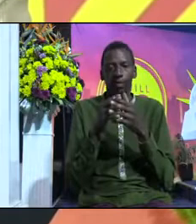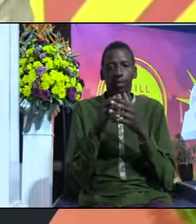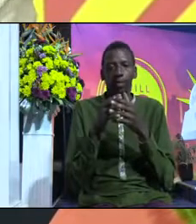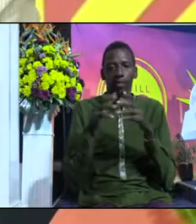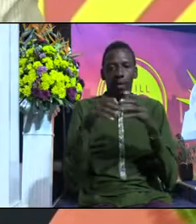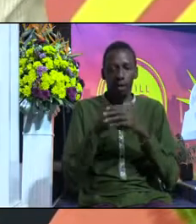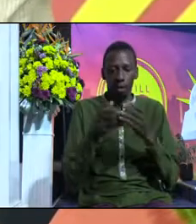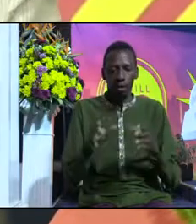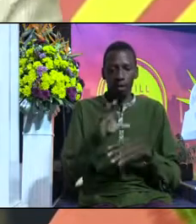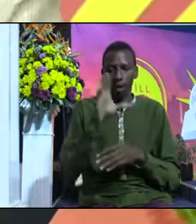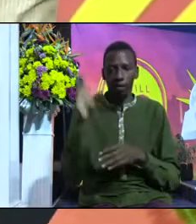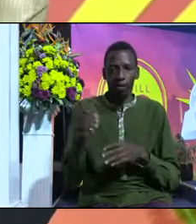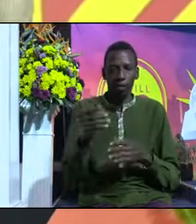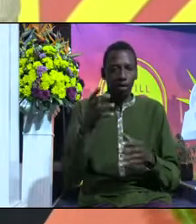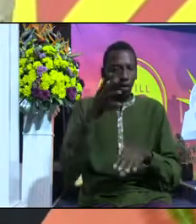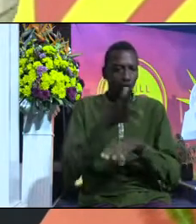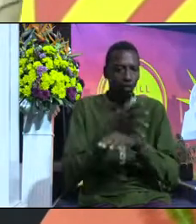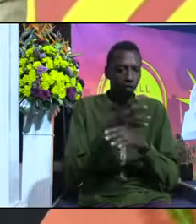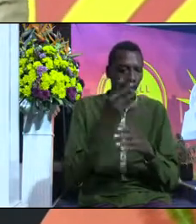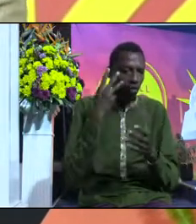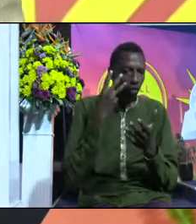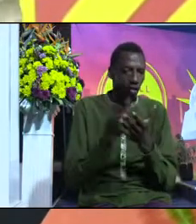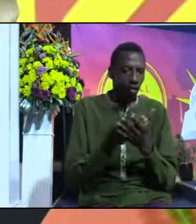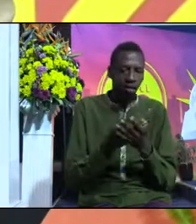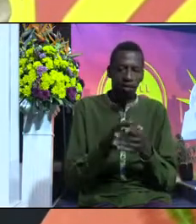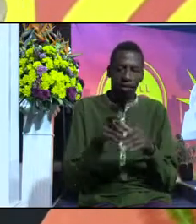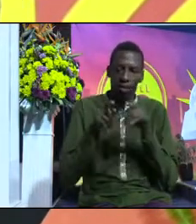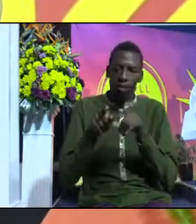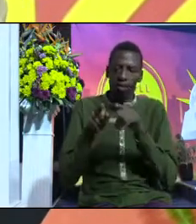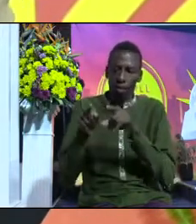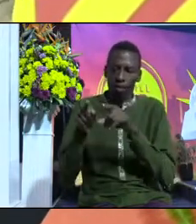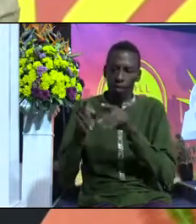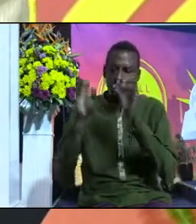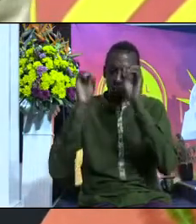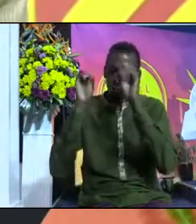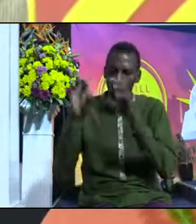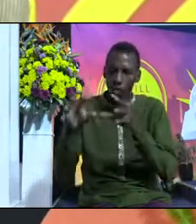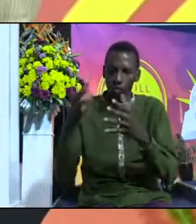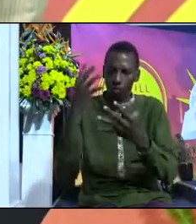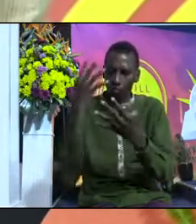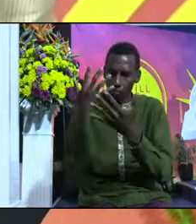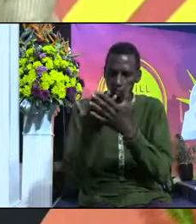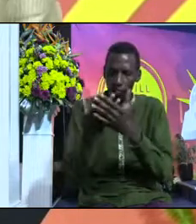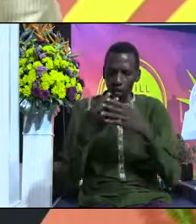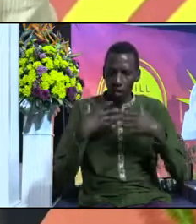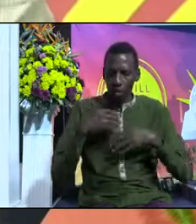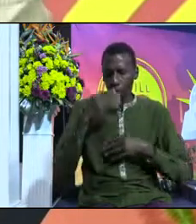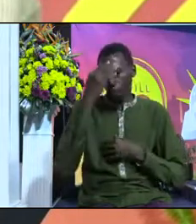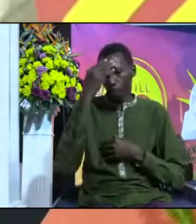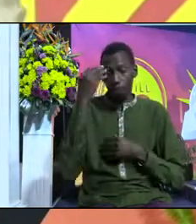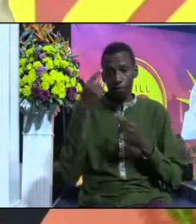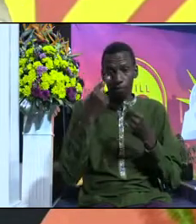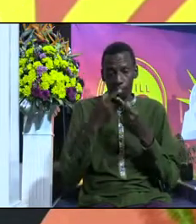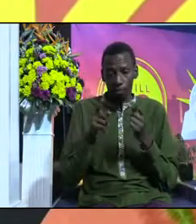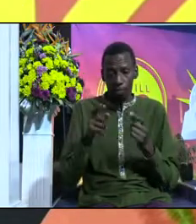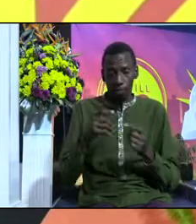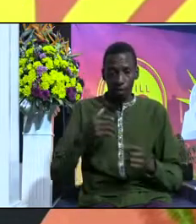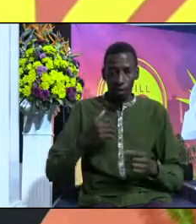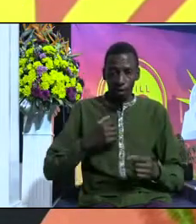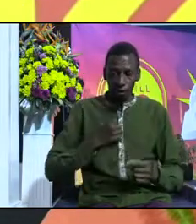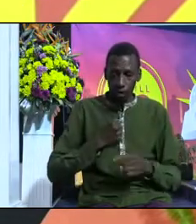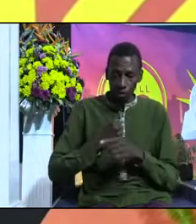witness telling stories on him, thrown into jail and forgotten. But yet, Joseph did